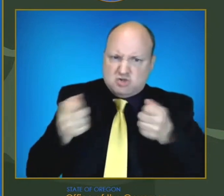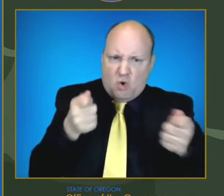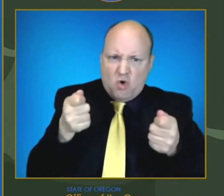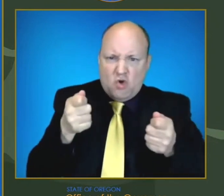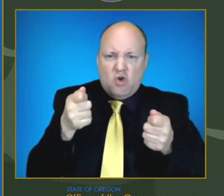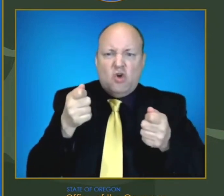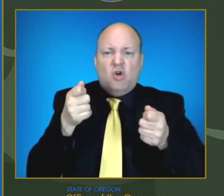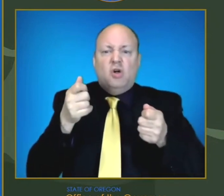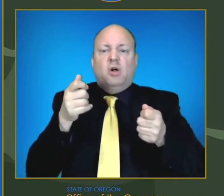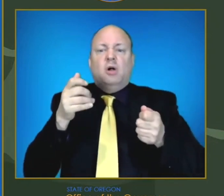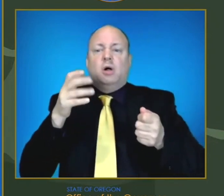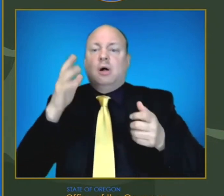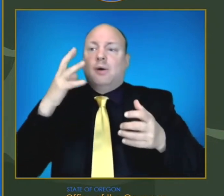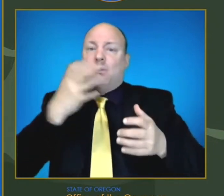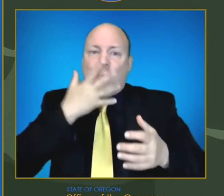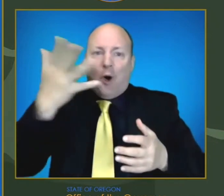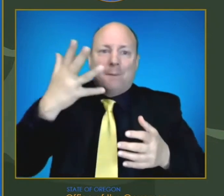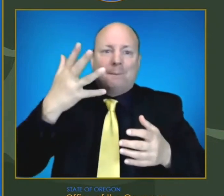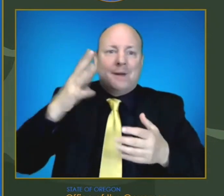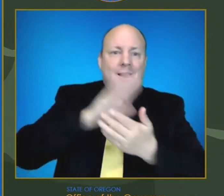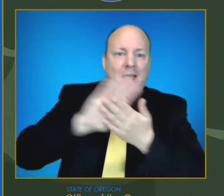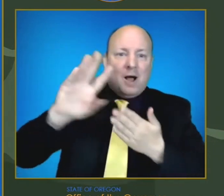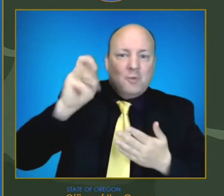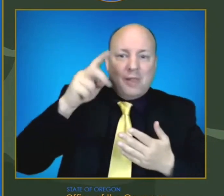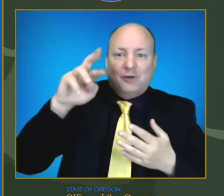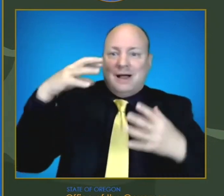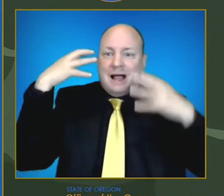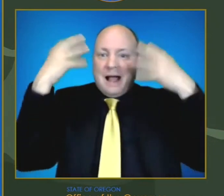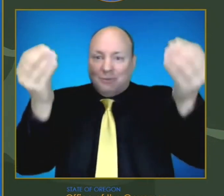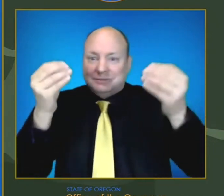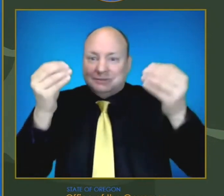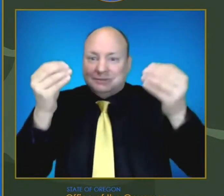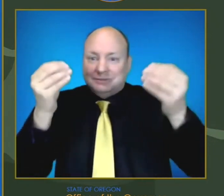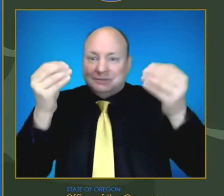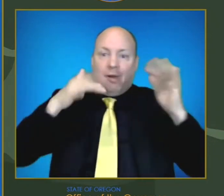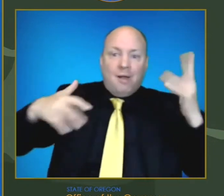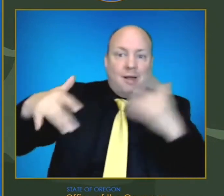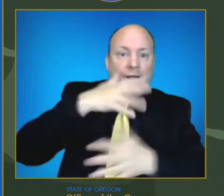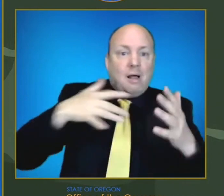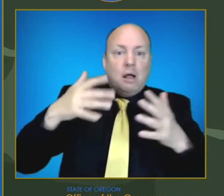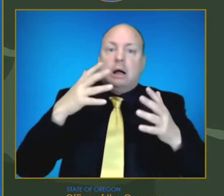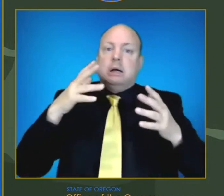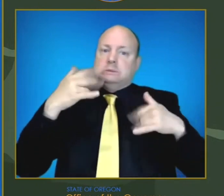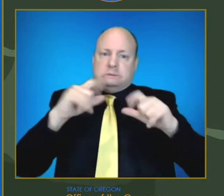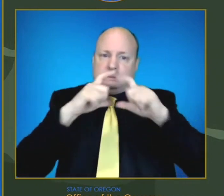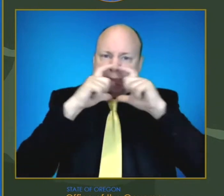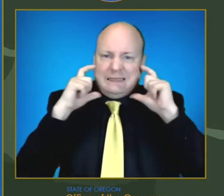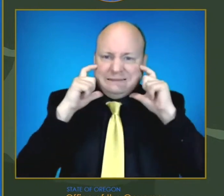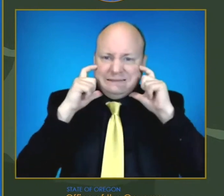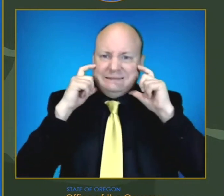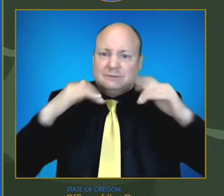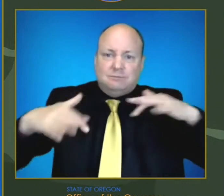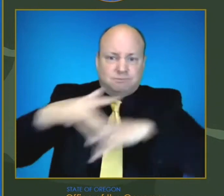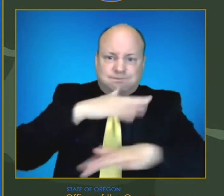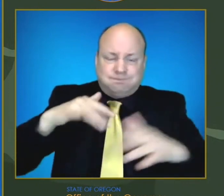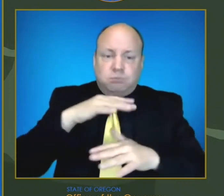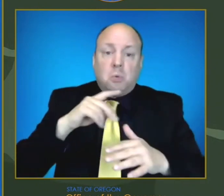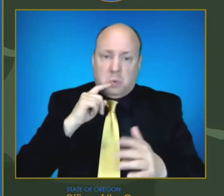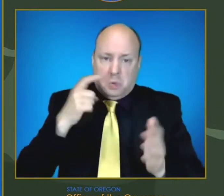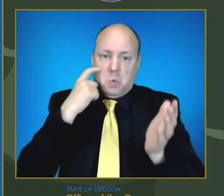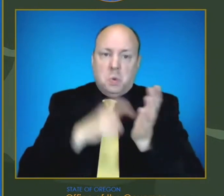continue to wear masks and limit the size and frequency of social gatherings, and most important, more Oregonians have been getting vaccinated every